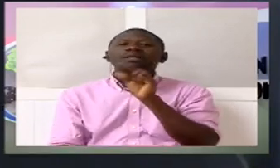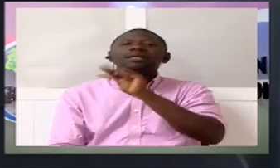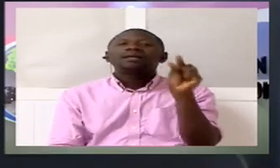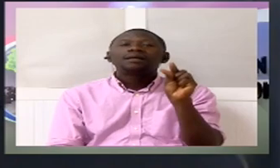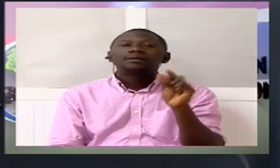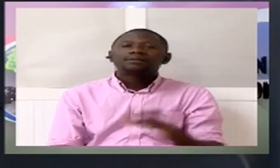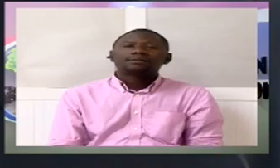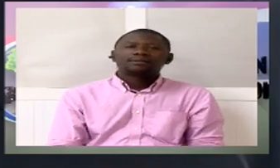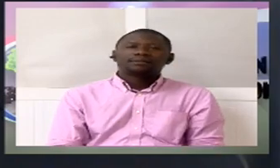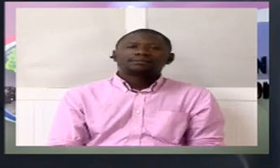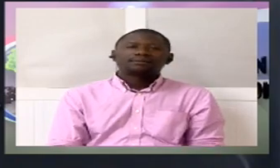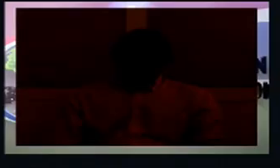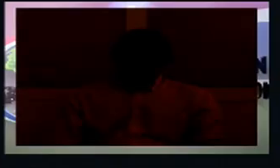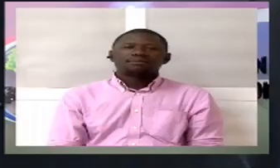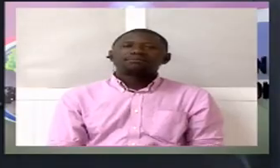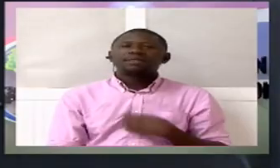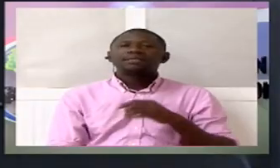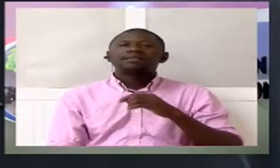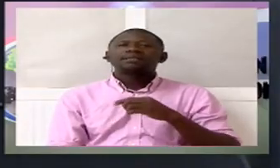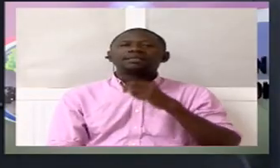Jara Mansa. Jara Mansa.